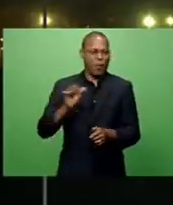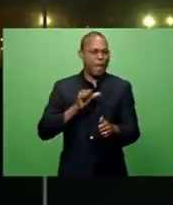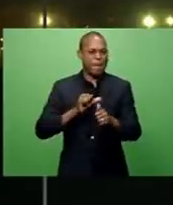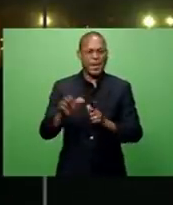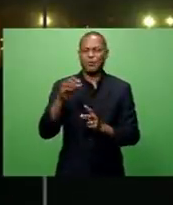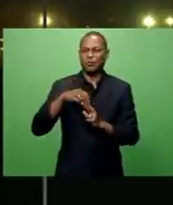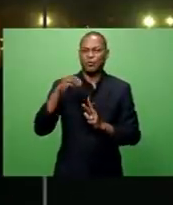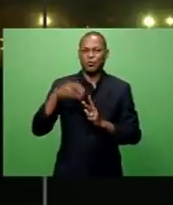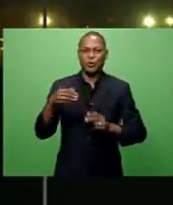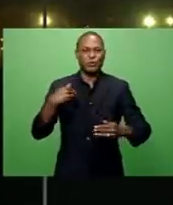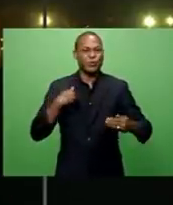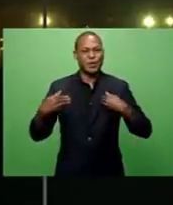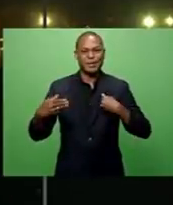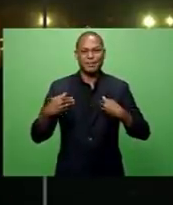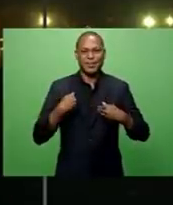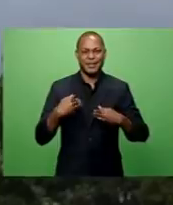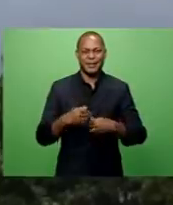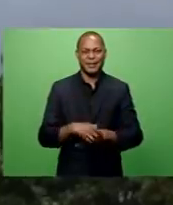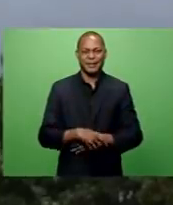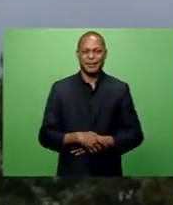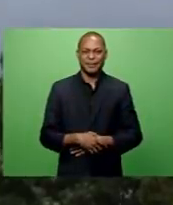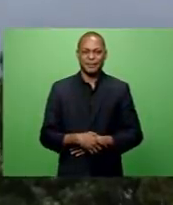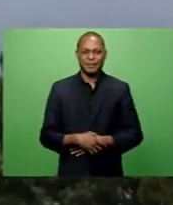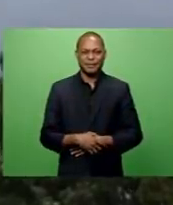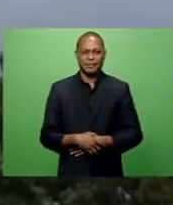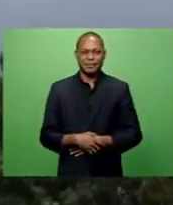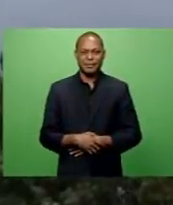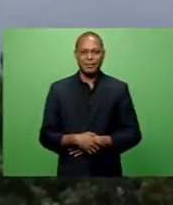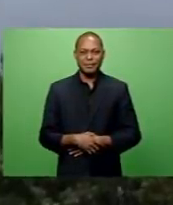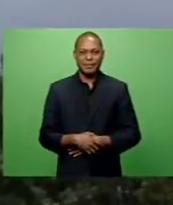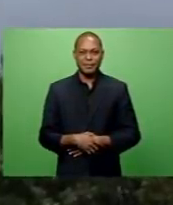USP. Lina Rees has more.